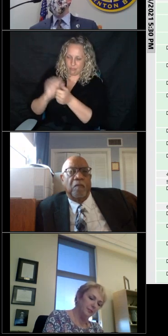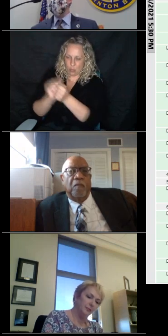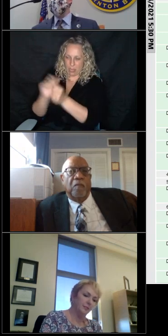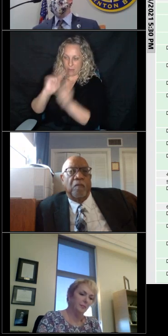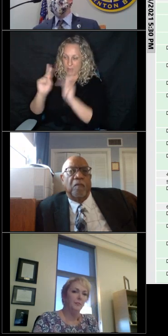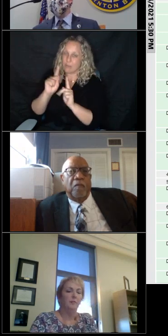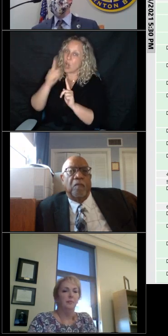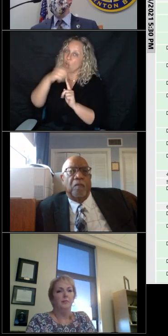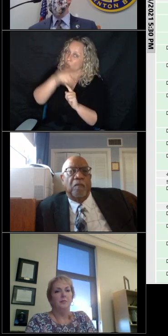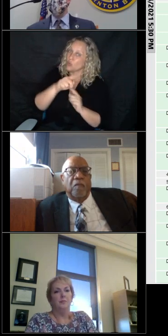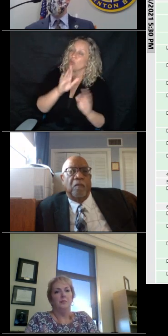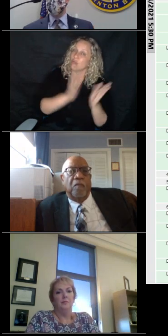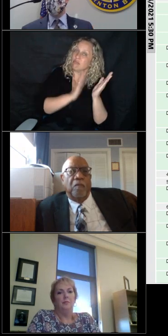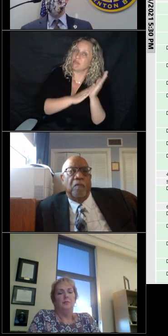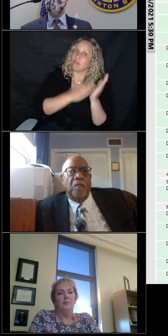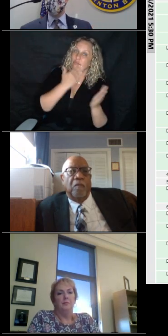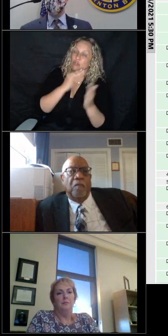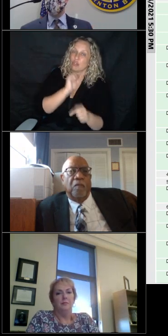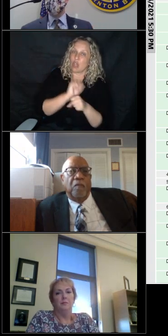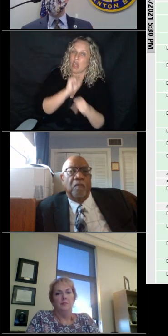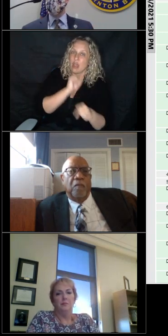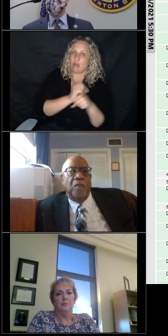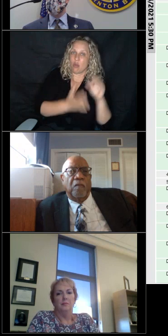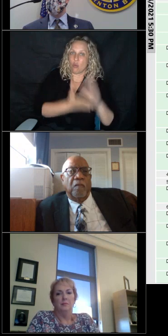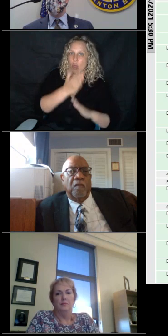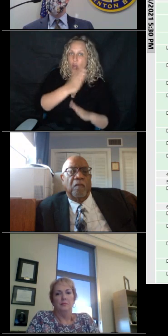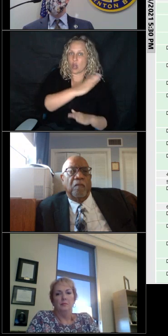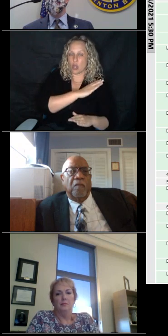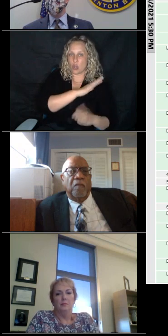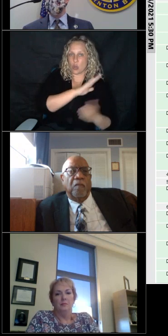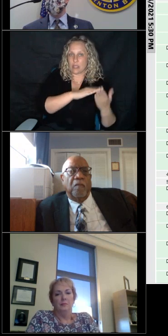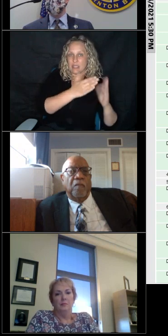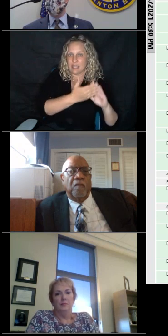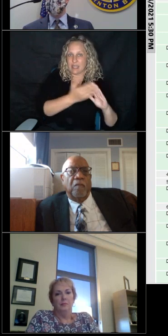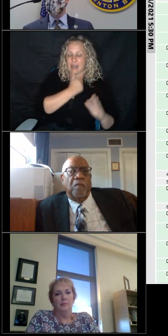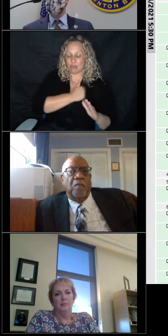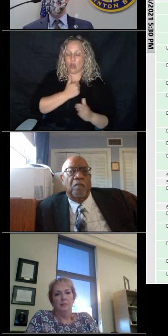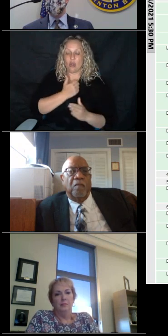running your city, and I'm sorry that we passed a lot of these laws.